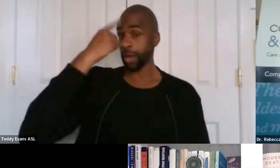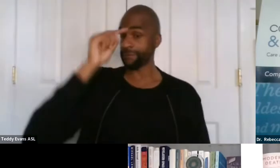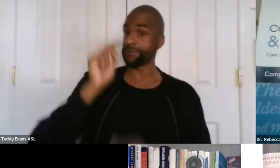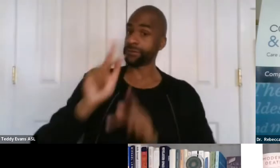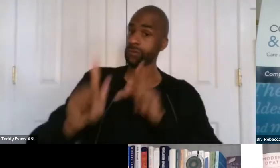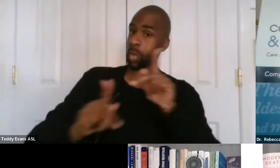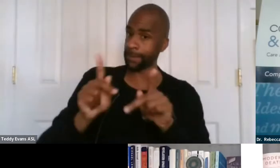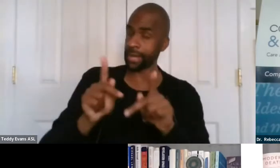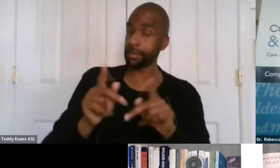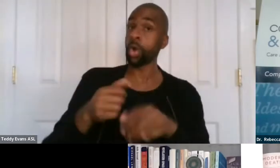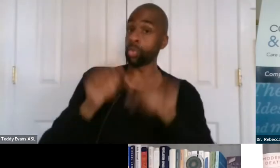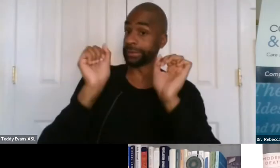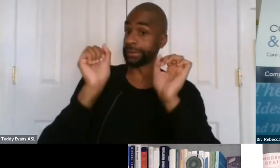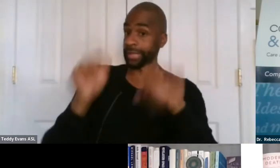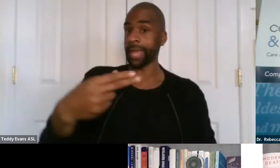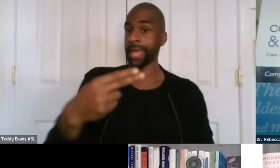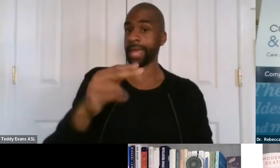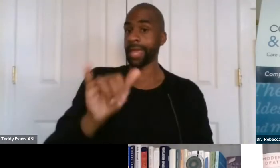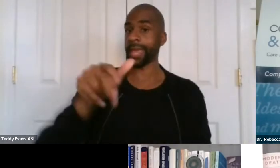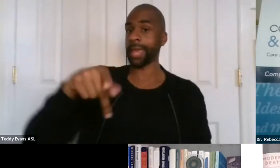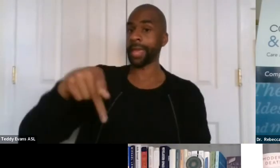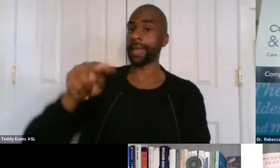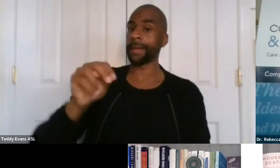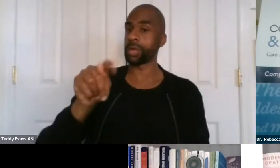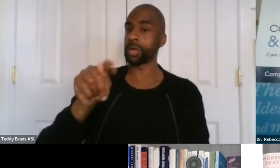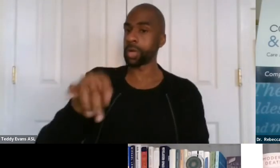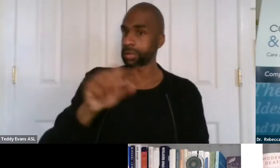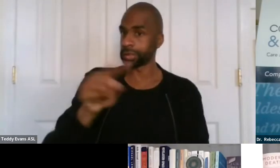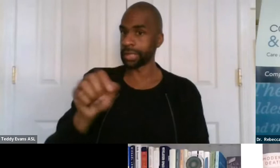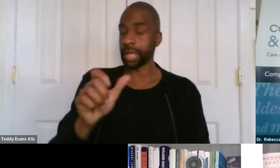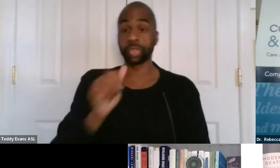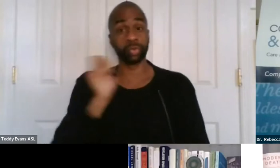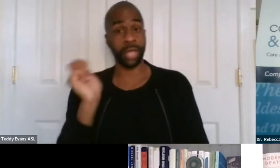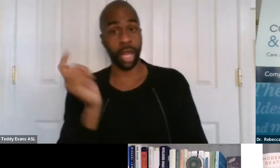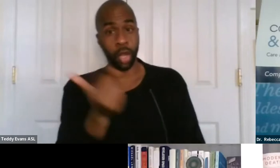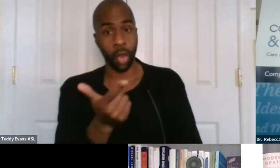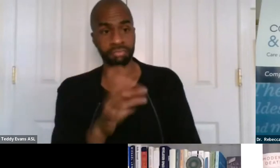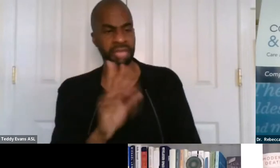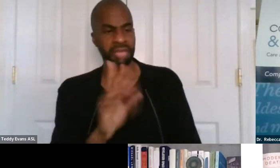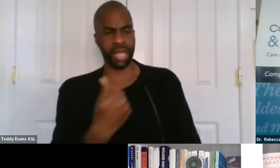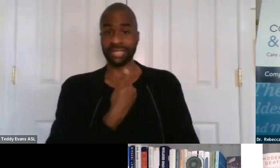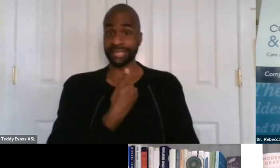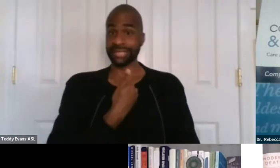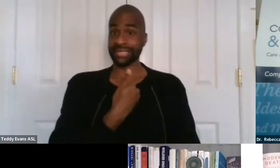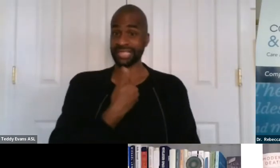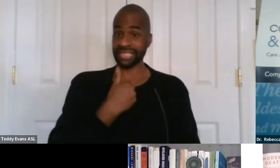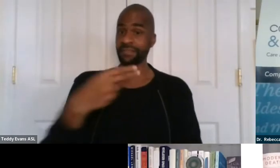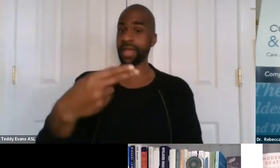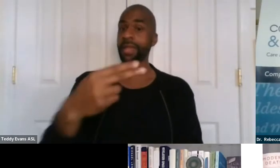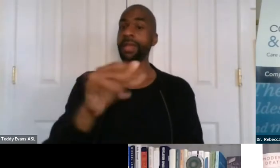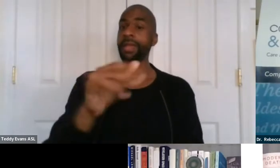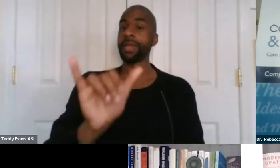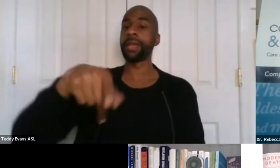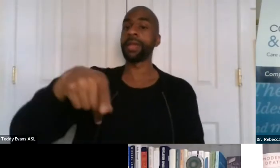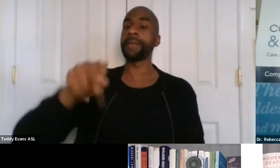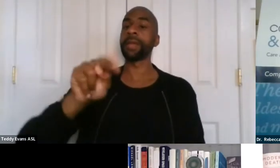is hypnotizable, but for those who are hypnotizable, even self-hypnosis can be very, very effective in helping people live better